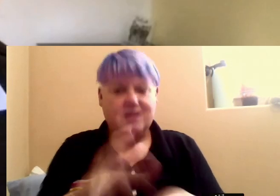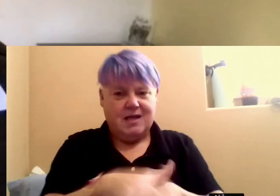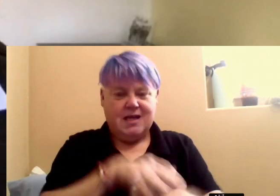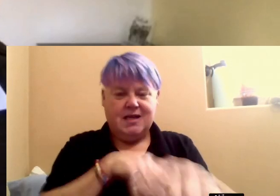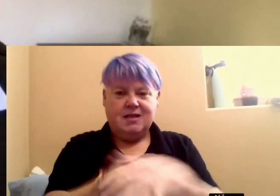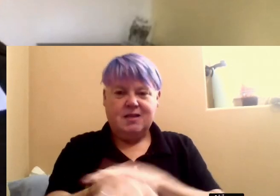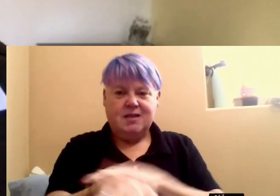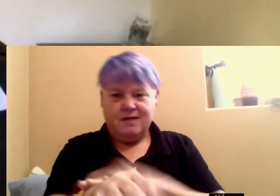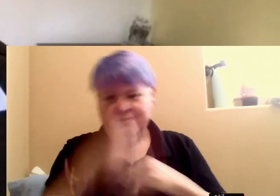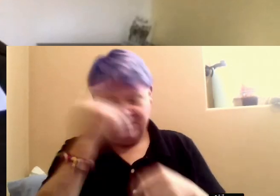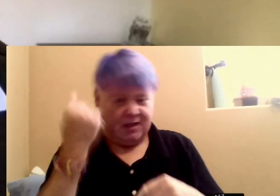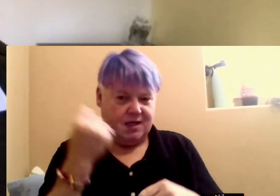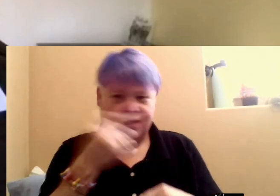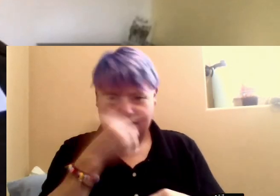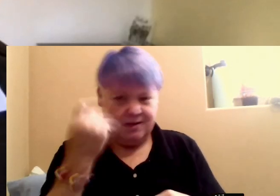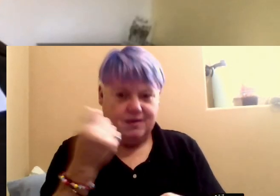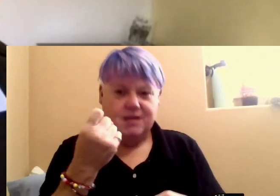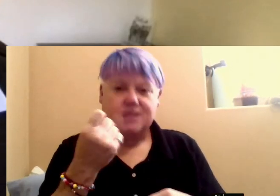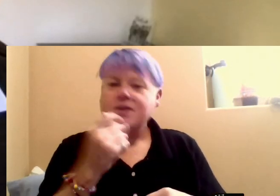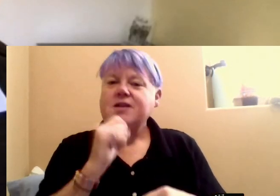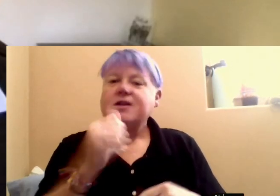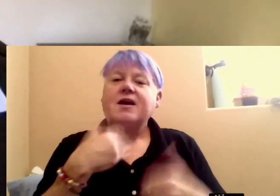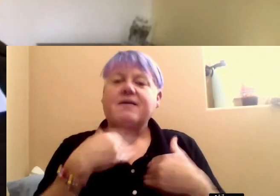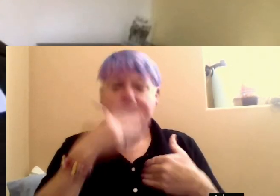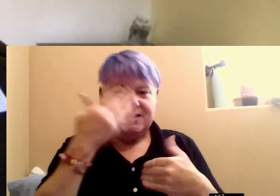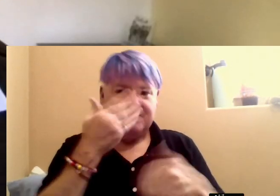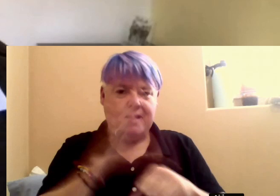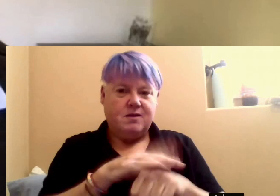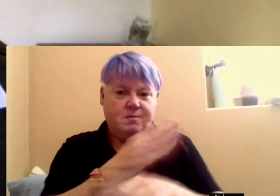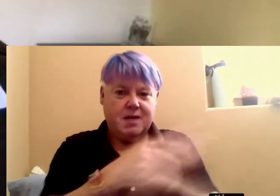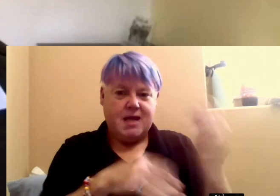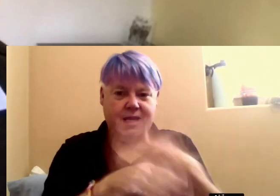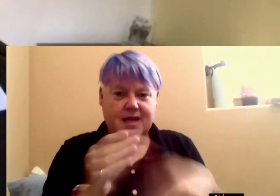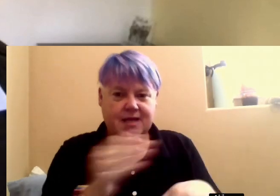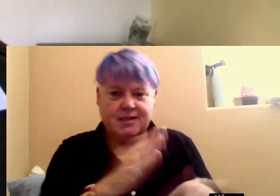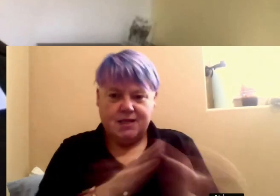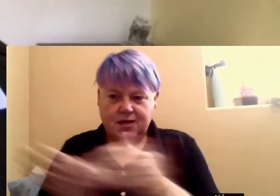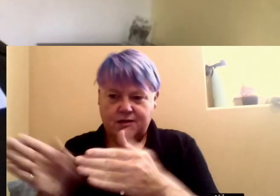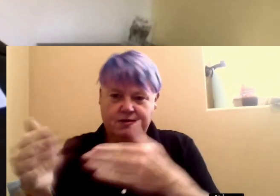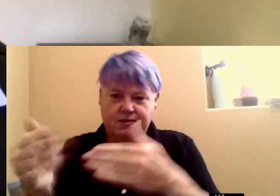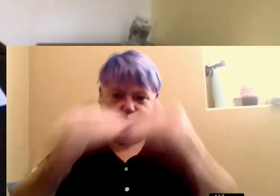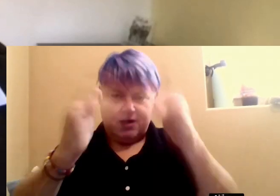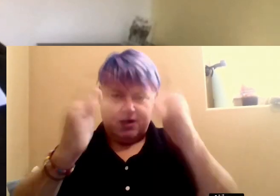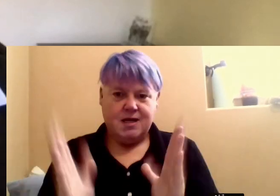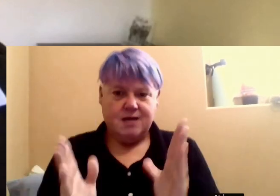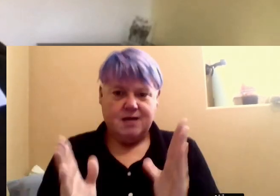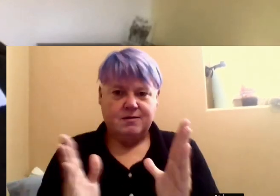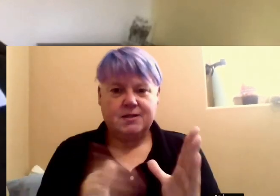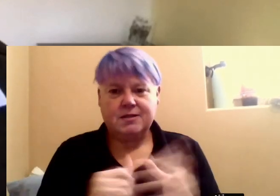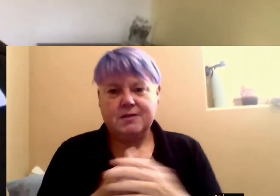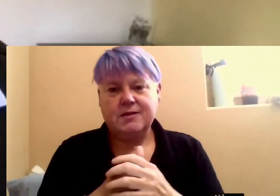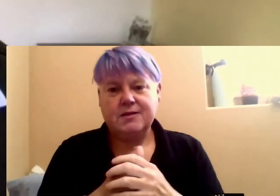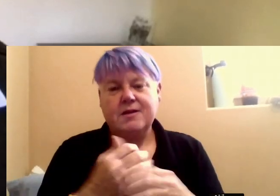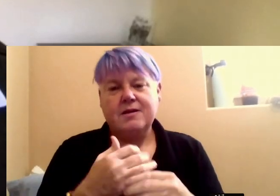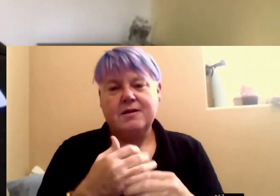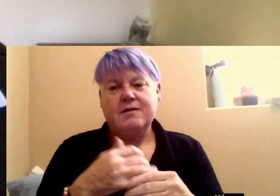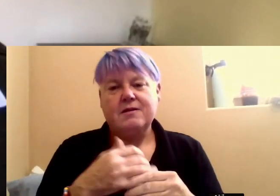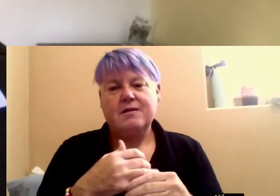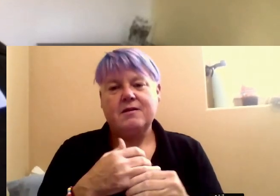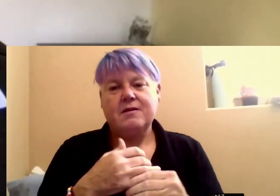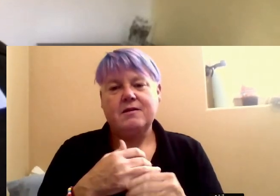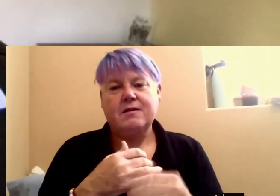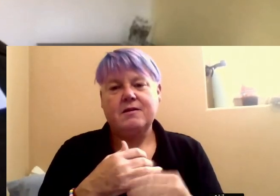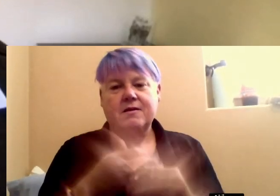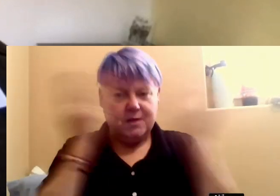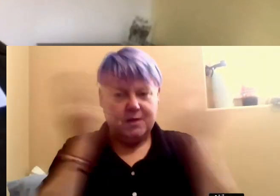grass, cool and damp, and cut across the lawn to the side of the house. The camera over the door blinked at me, but I'd be nothing more than a dark blur